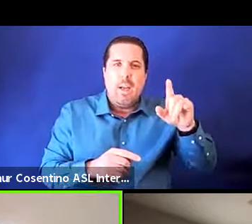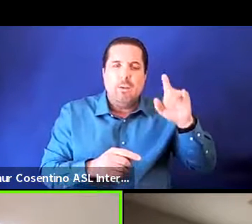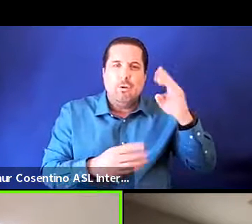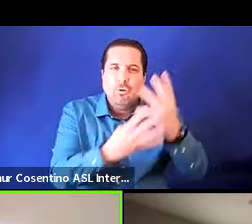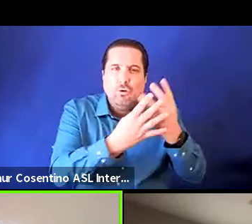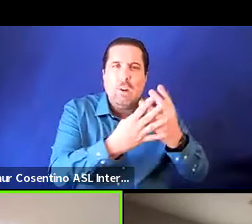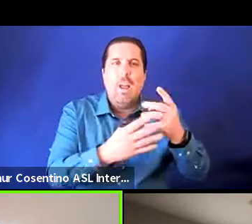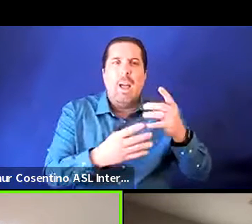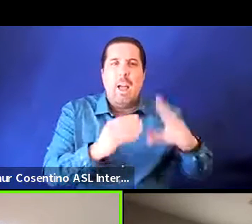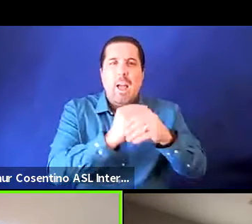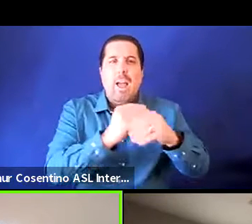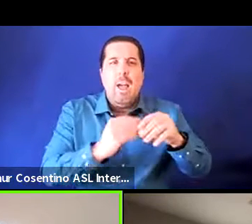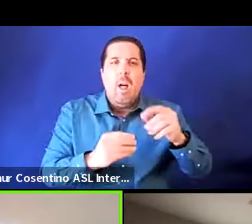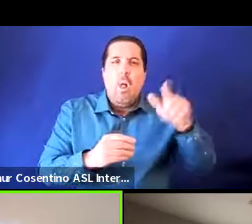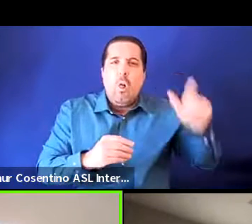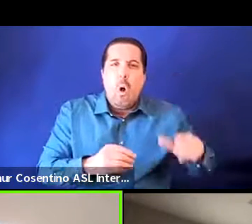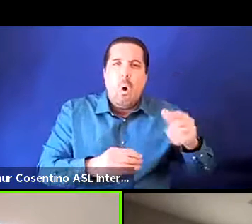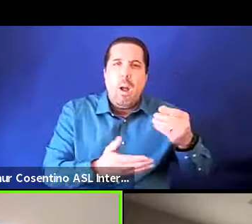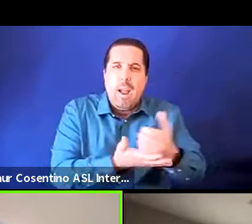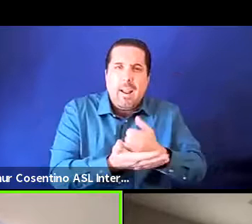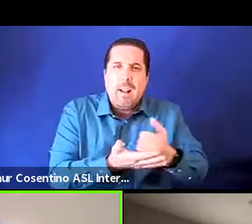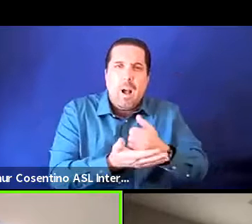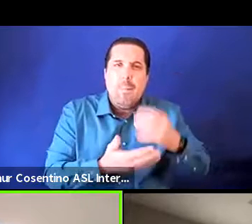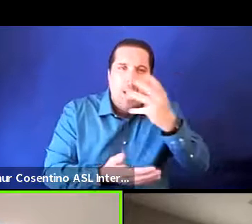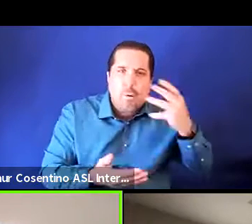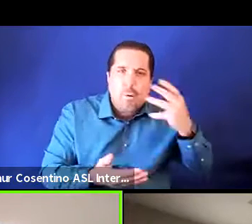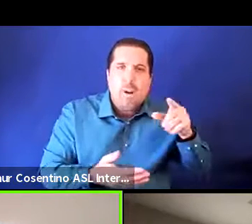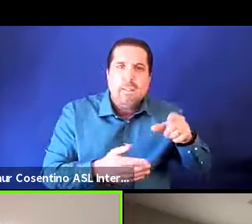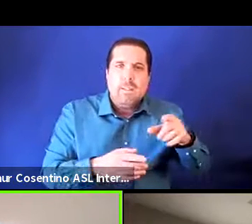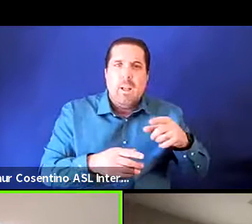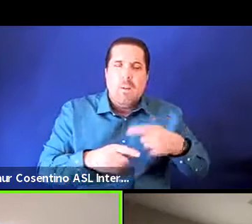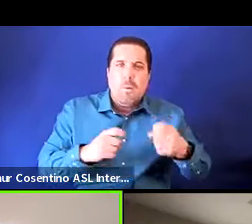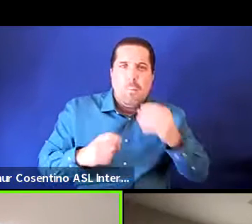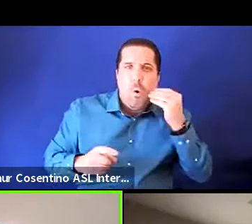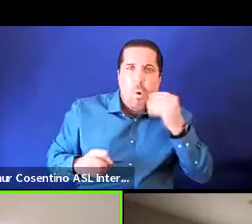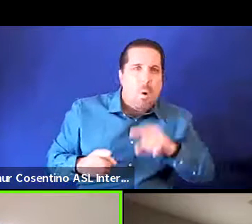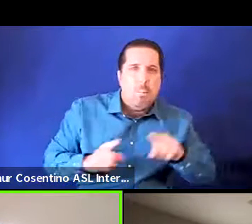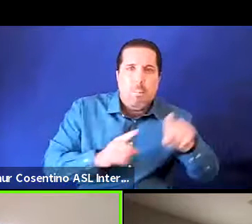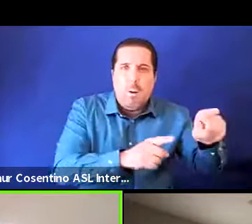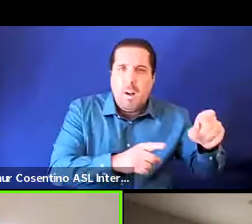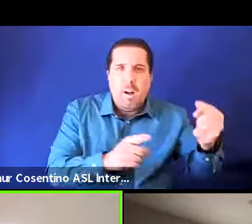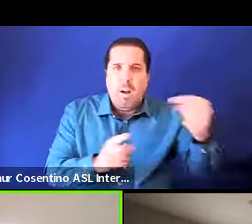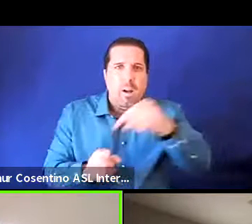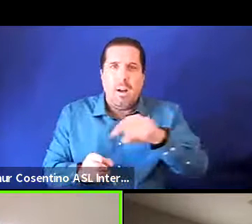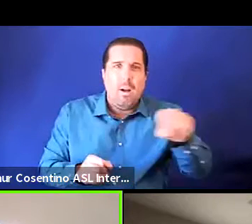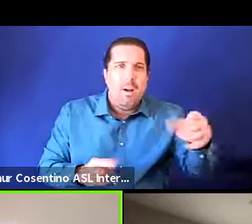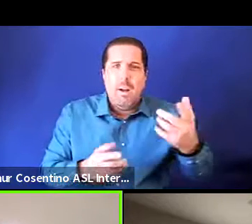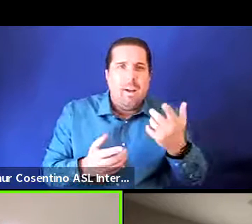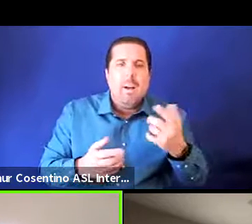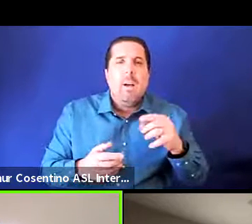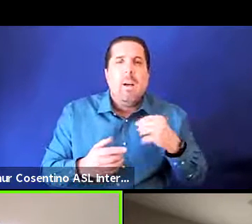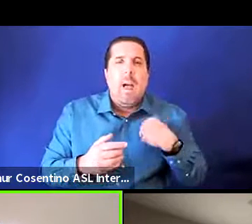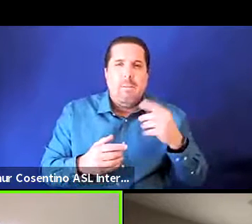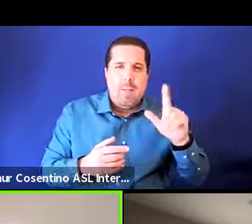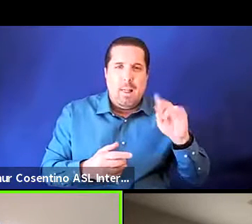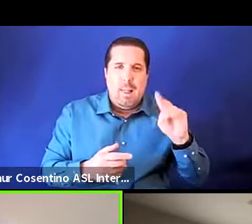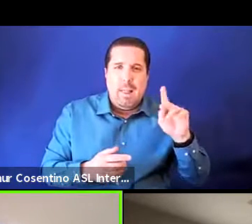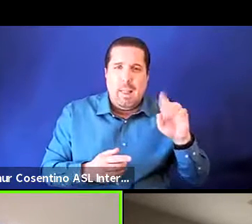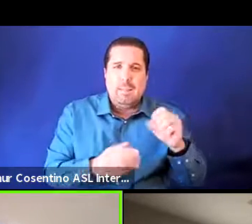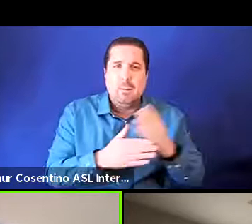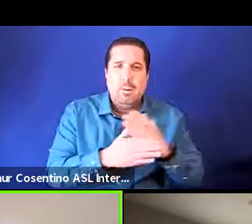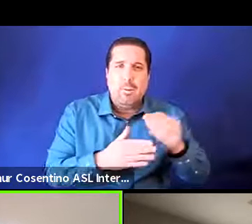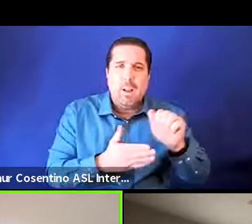class and low-income immigrants and people of color from their homes. And so these links between abolition, housing,